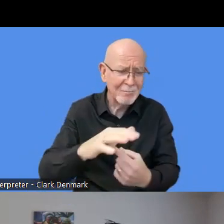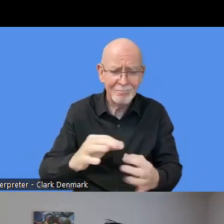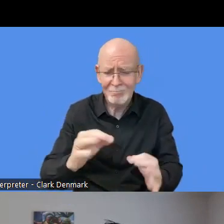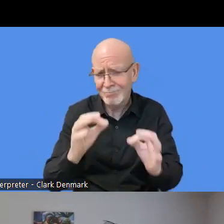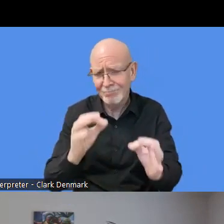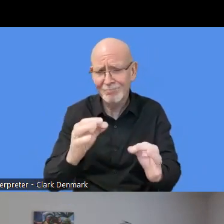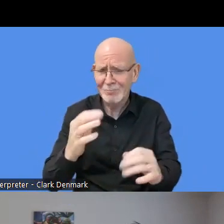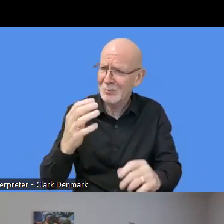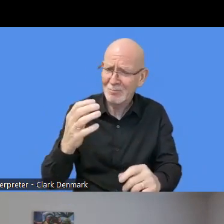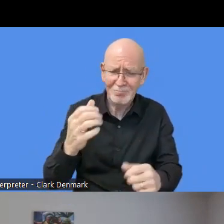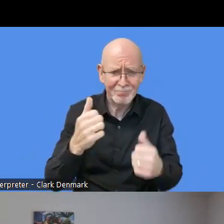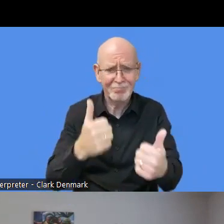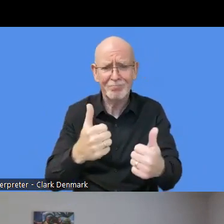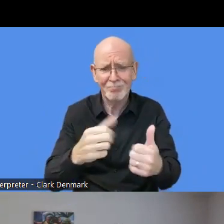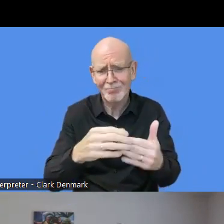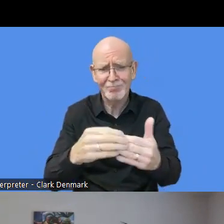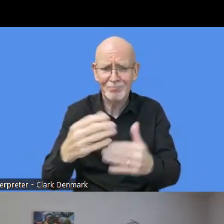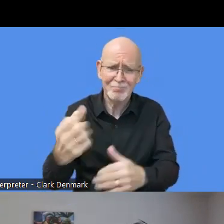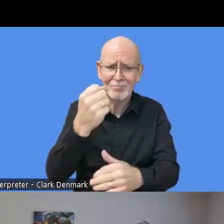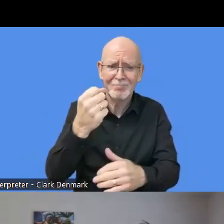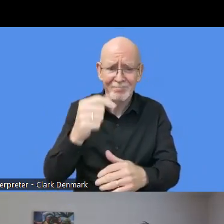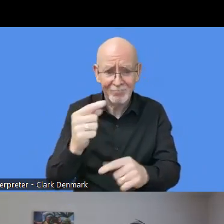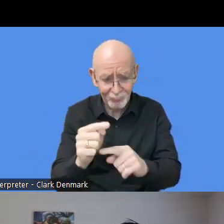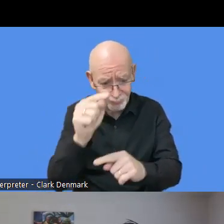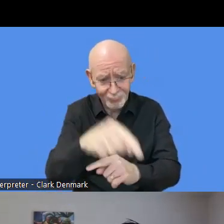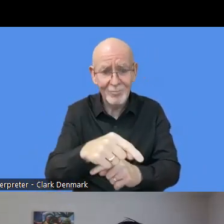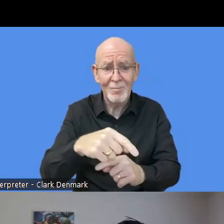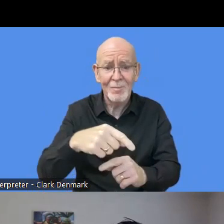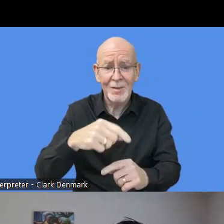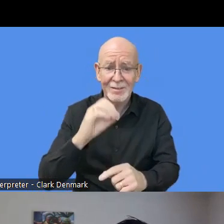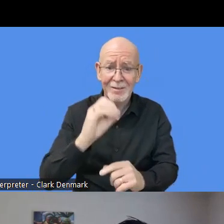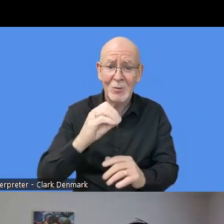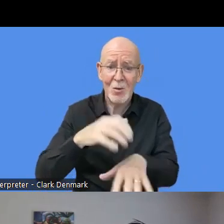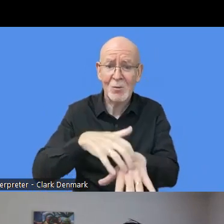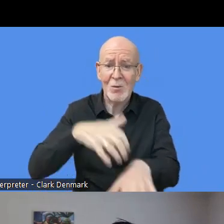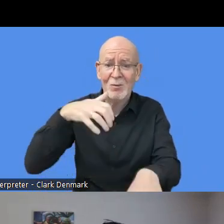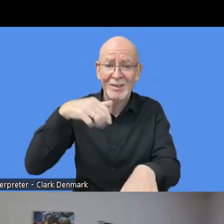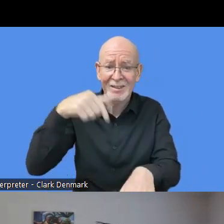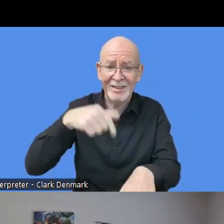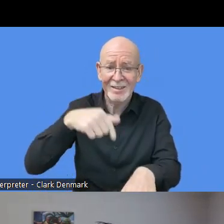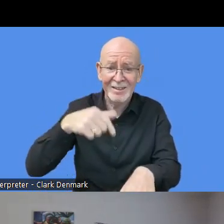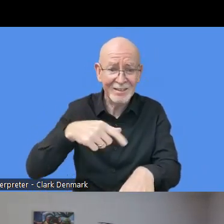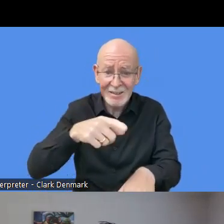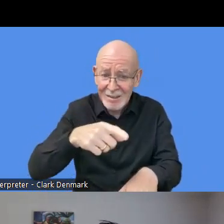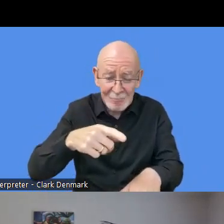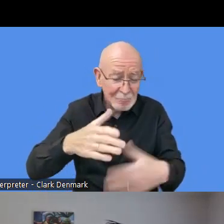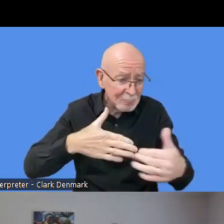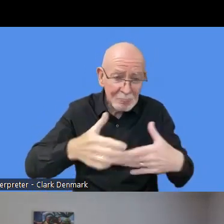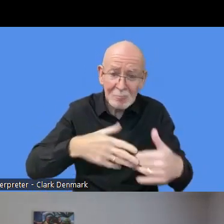You're winning by meeting all of these people. You're winning by participating in an event that has unparalleled